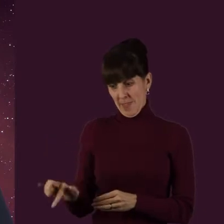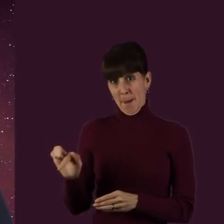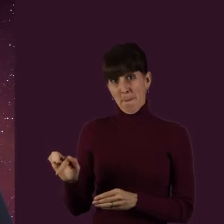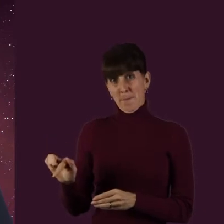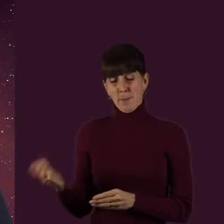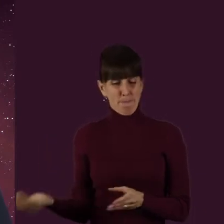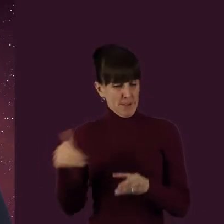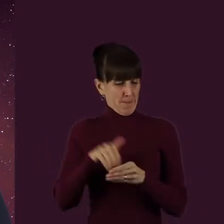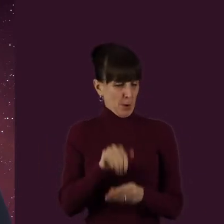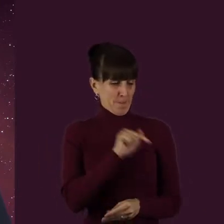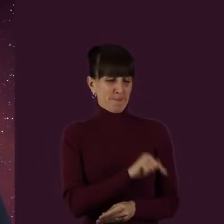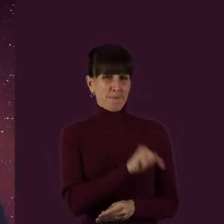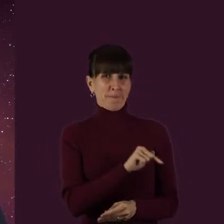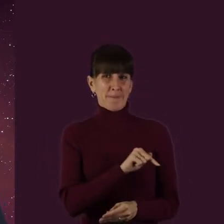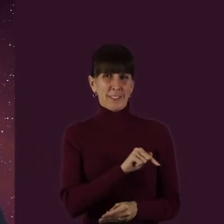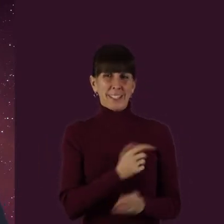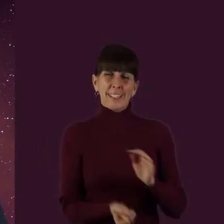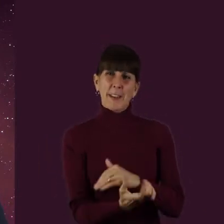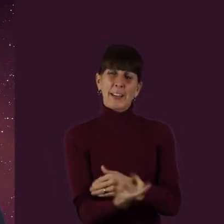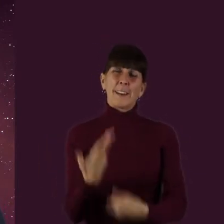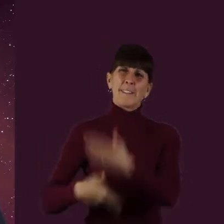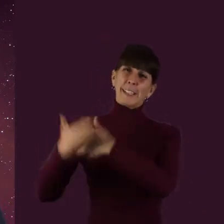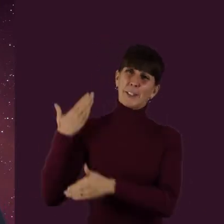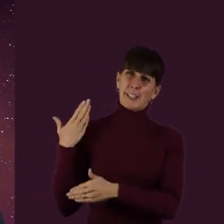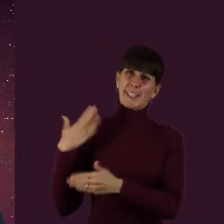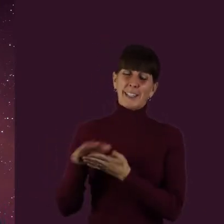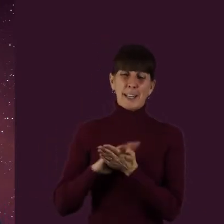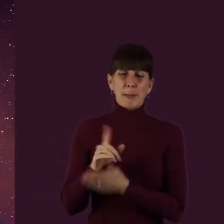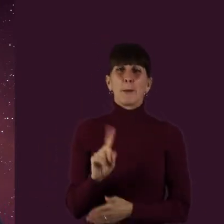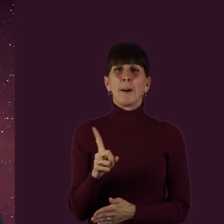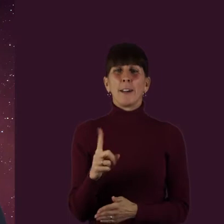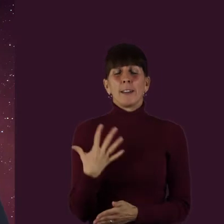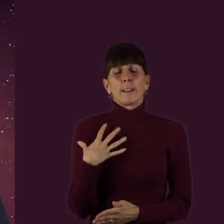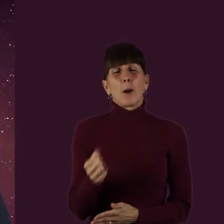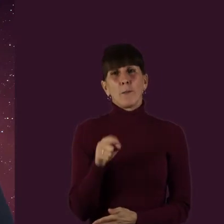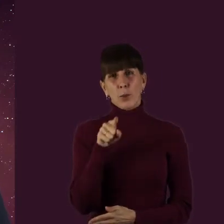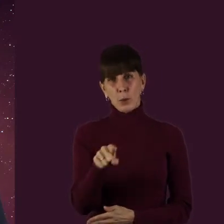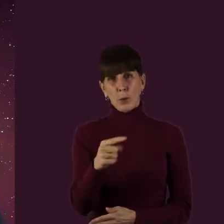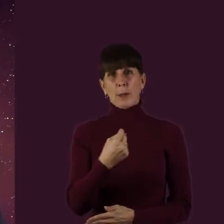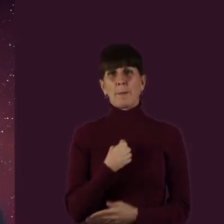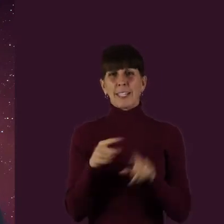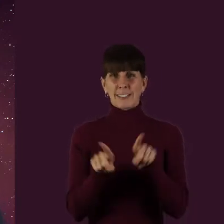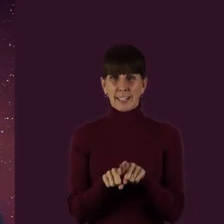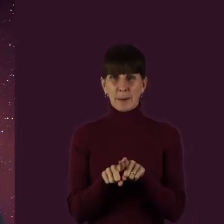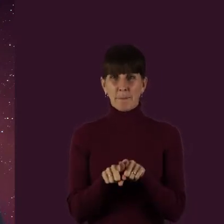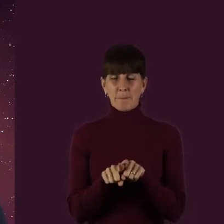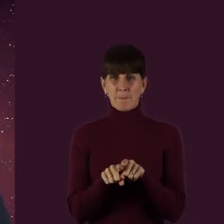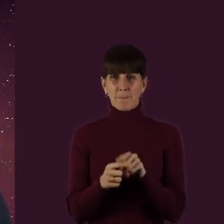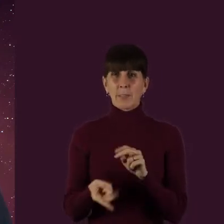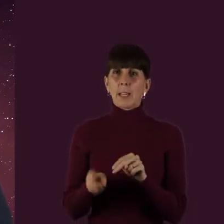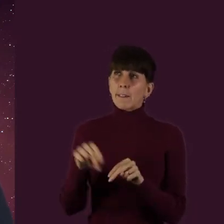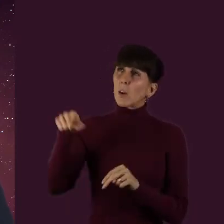important event in history, then there is hope for you and for me. If God is willing to